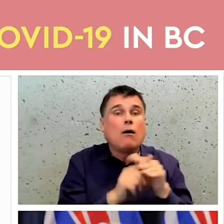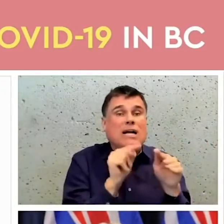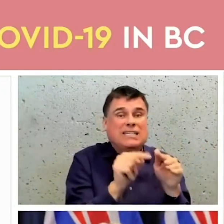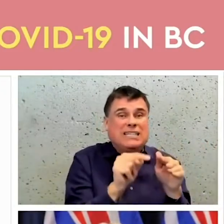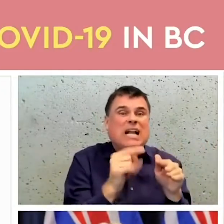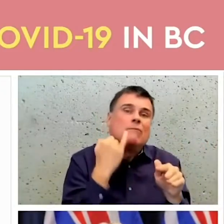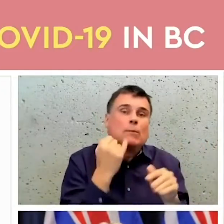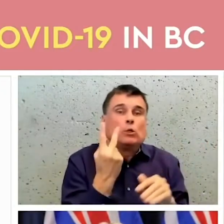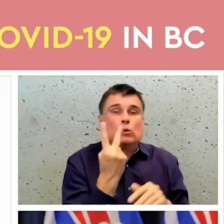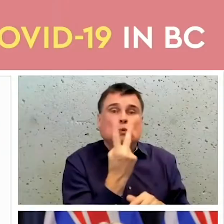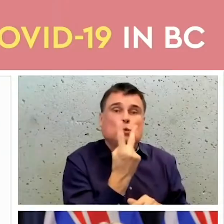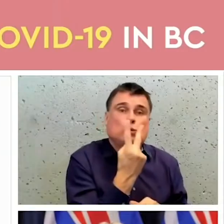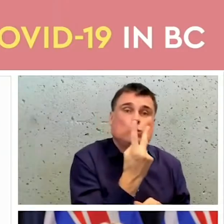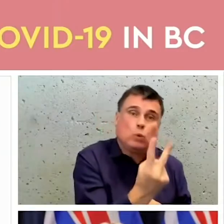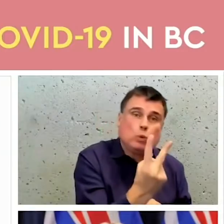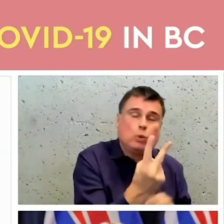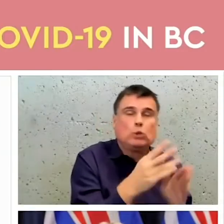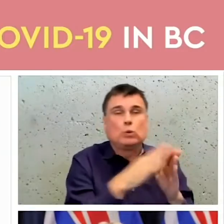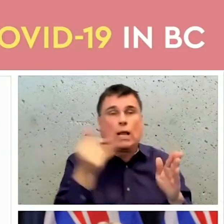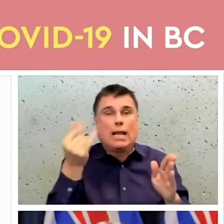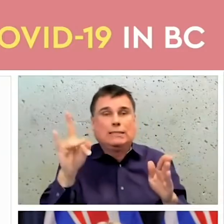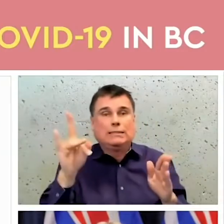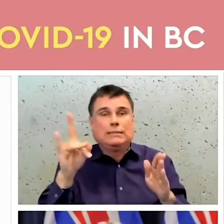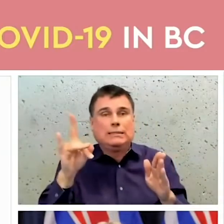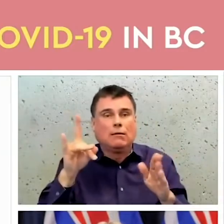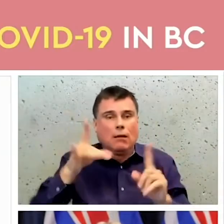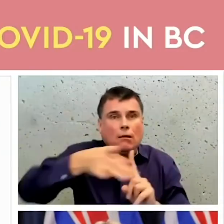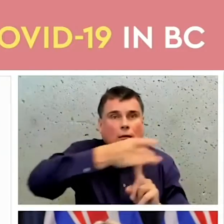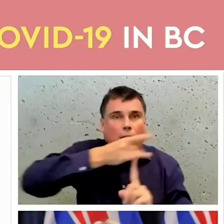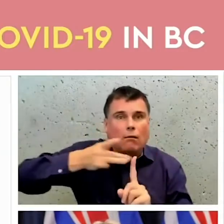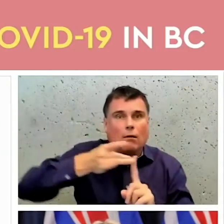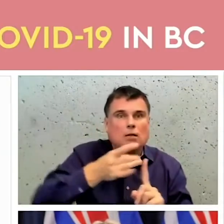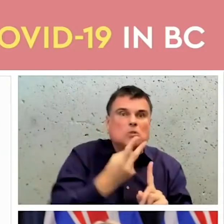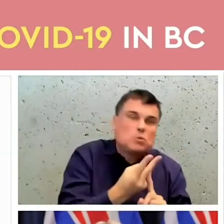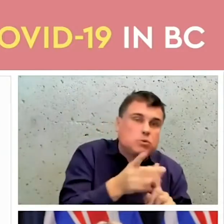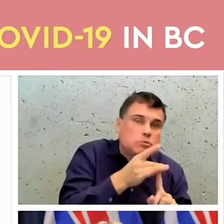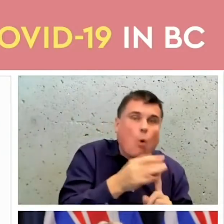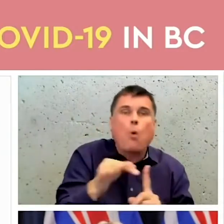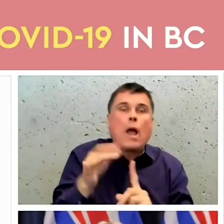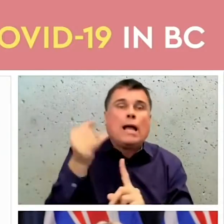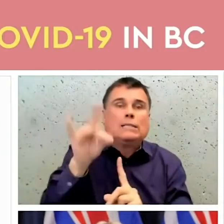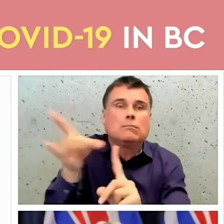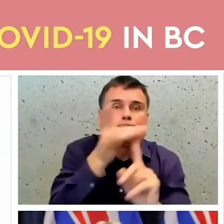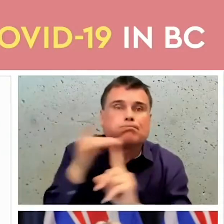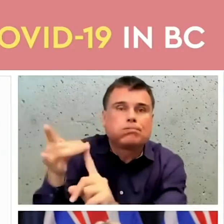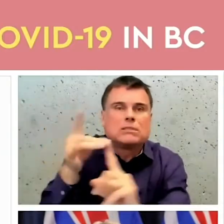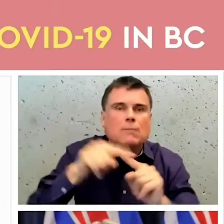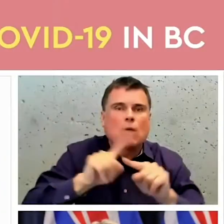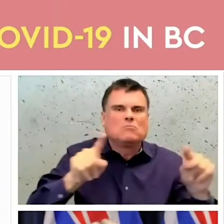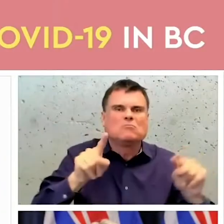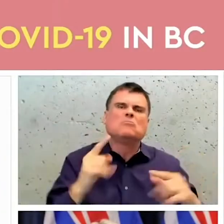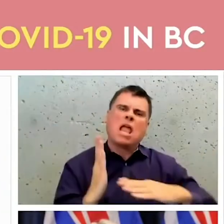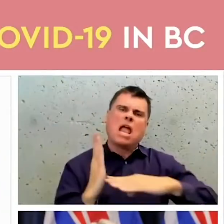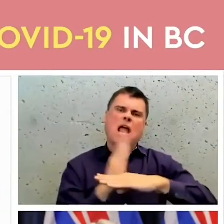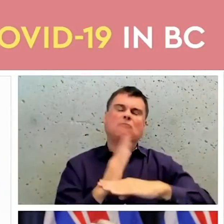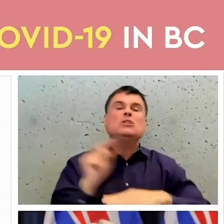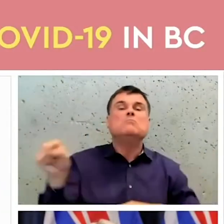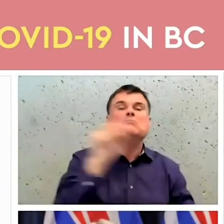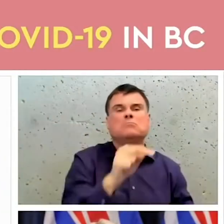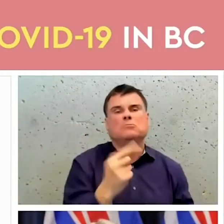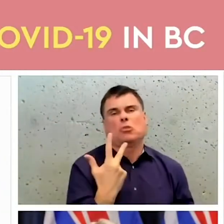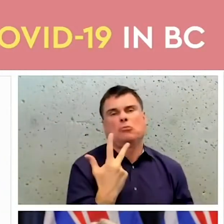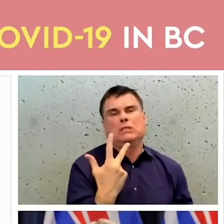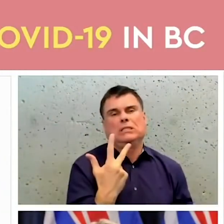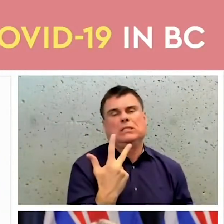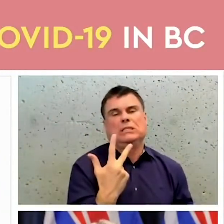a little bit elevated from what we saw last year in Vancouver and Fraser Health, where the detailed cluster investigation showed the median